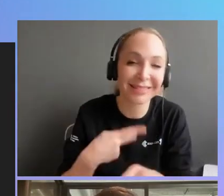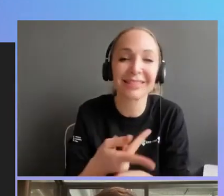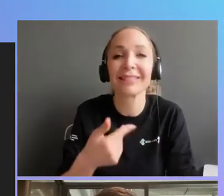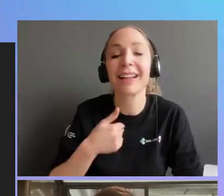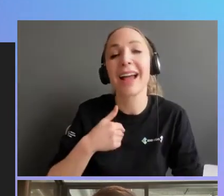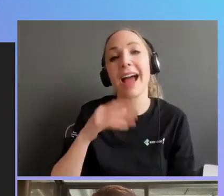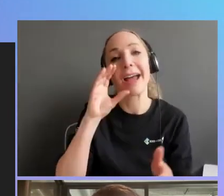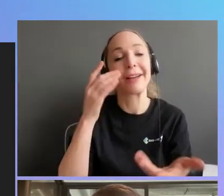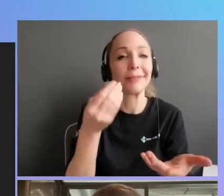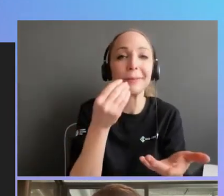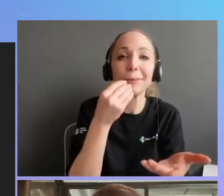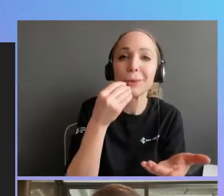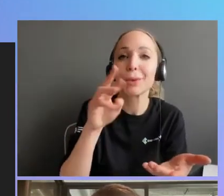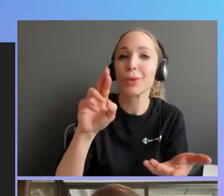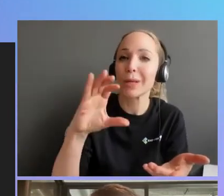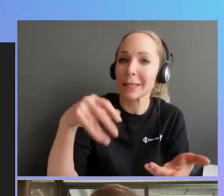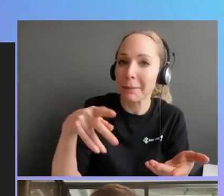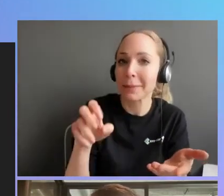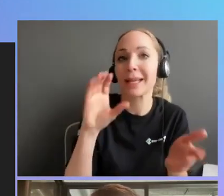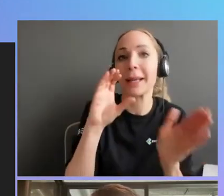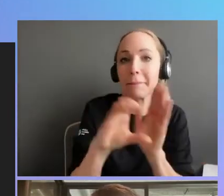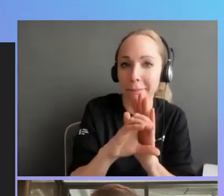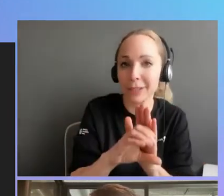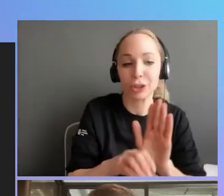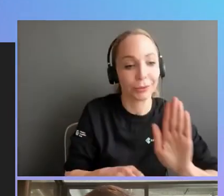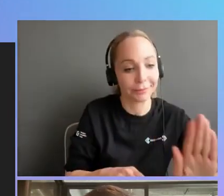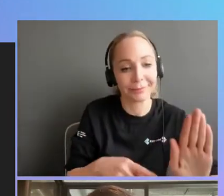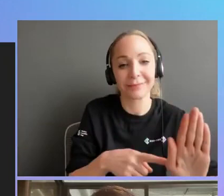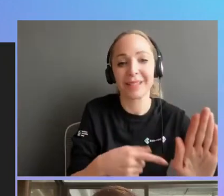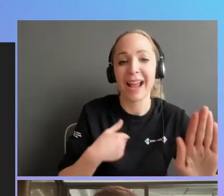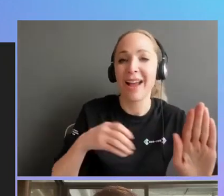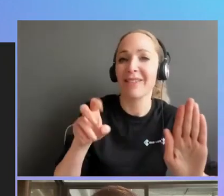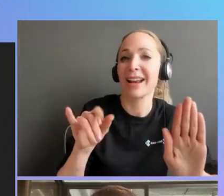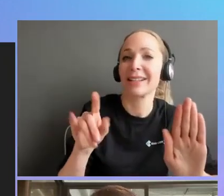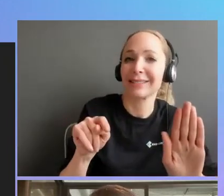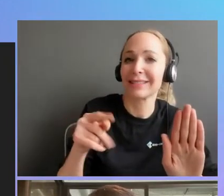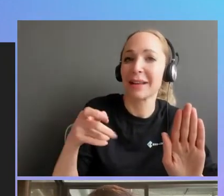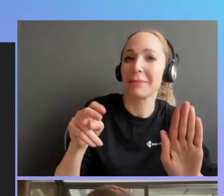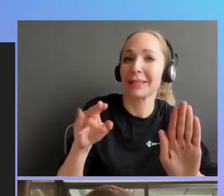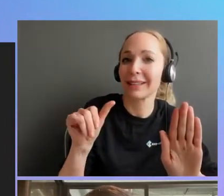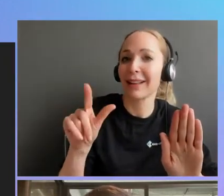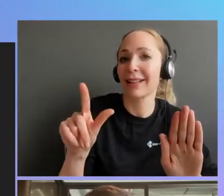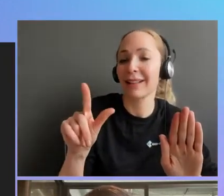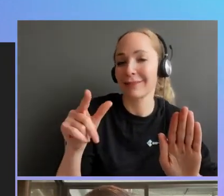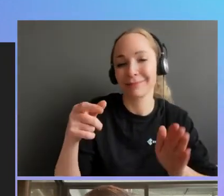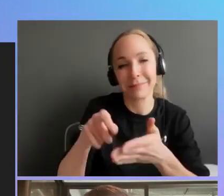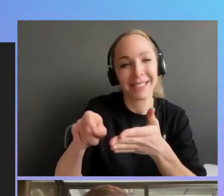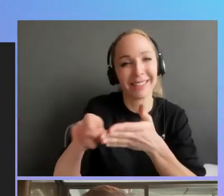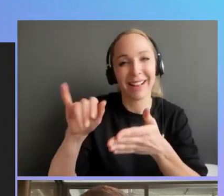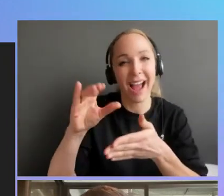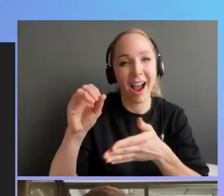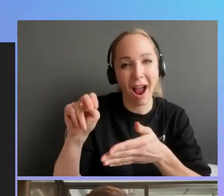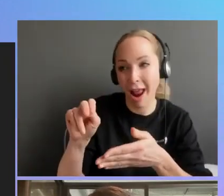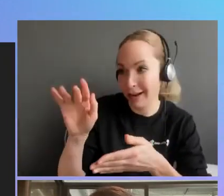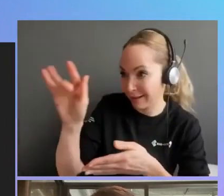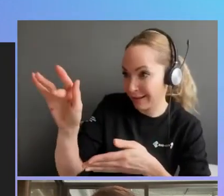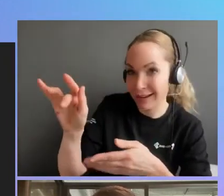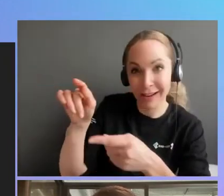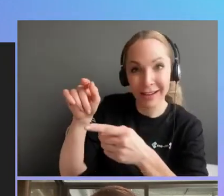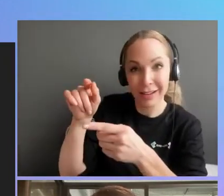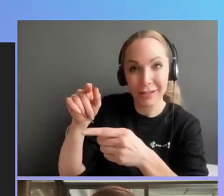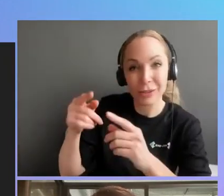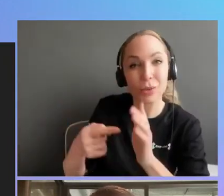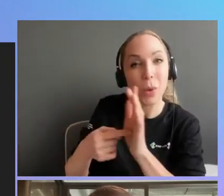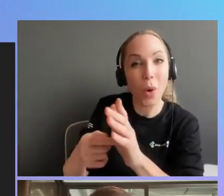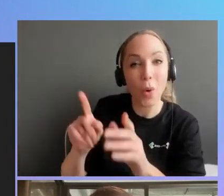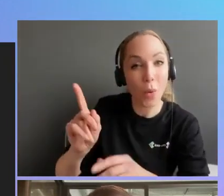image. We have a edit pencil icon that will show up in the top right corner. When clicked, that will launch an edit